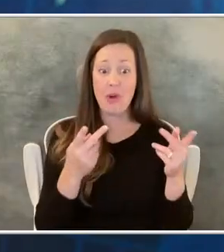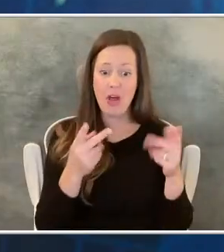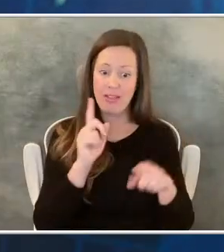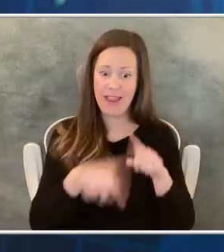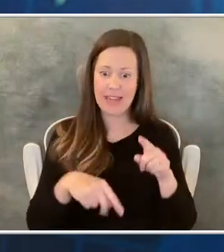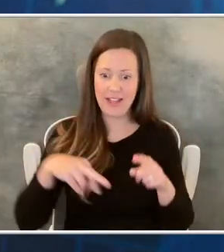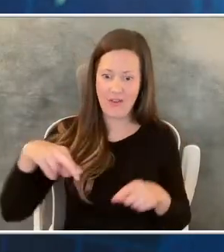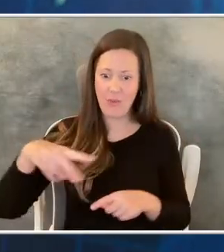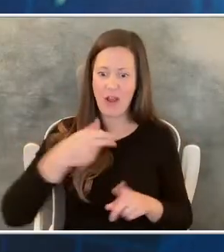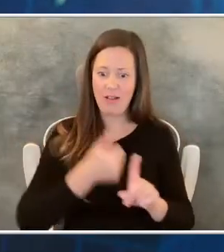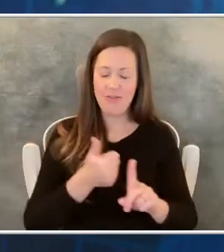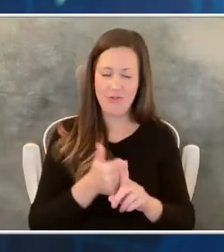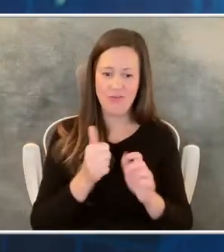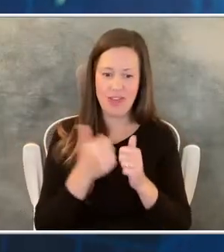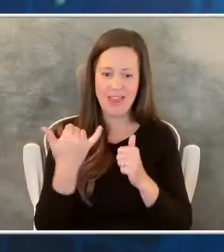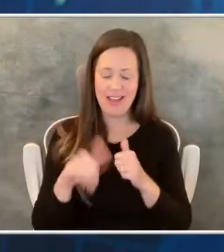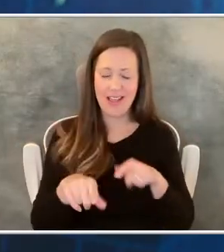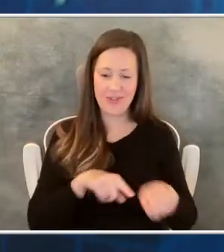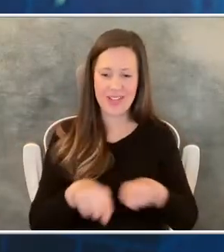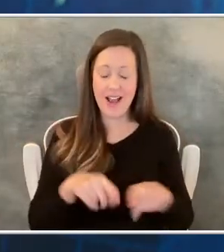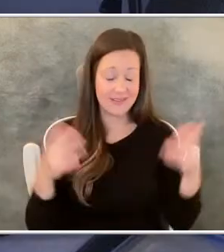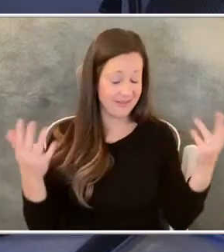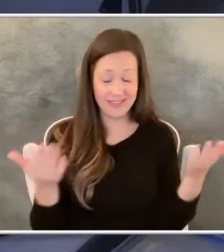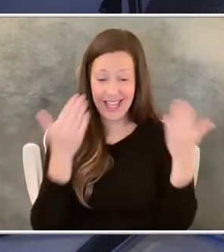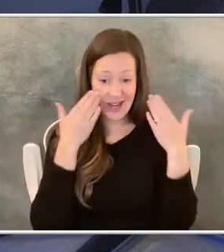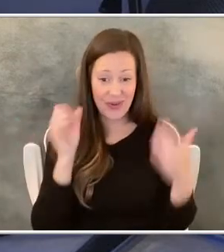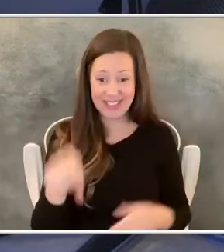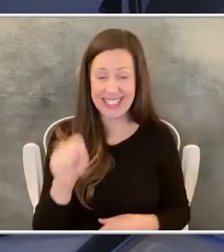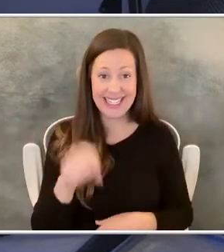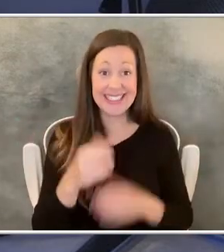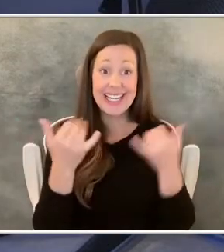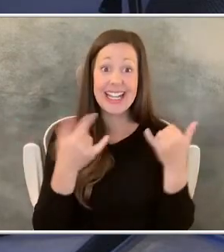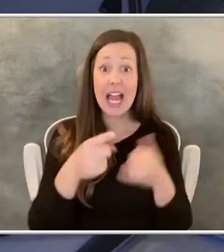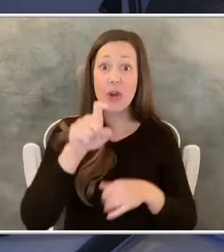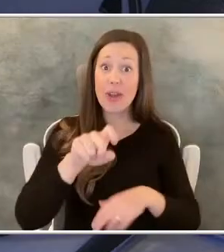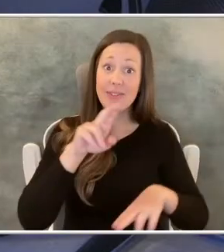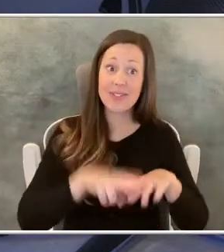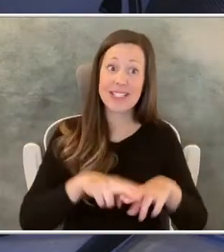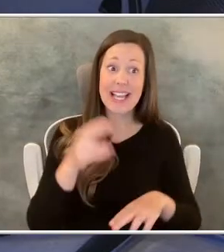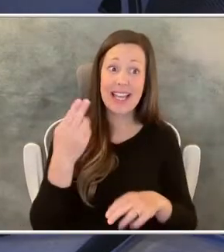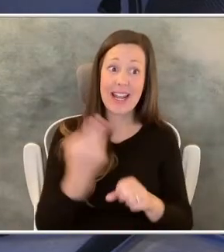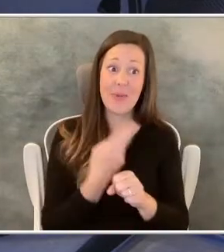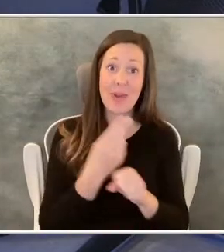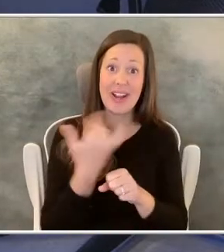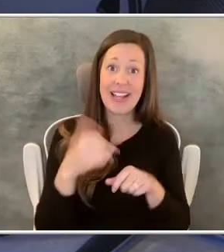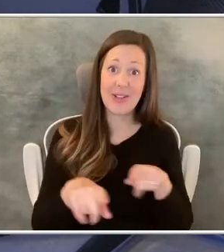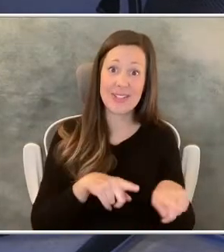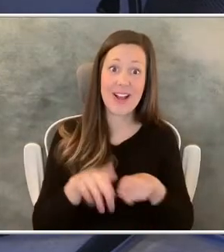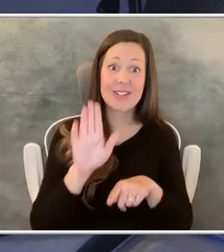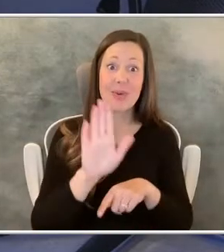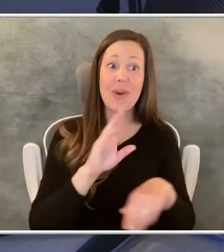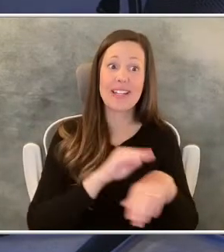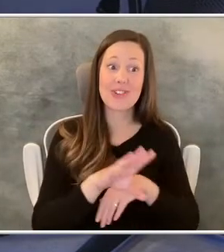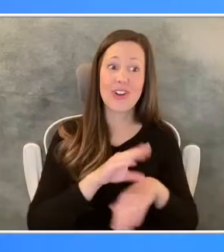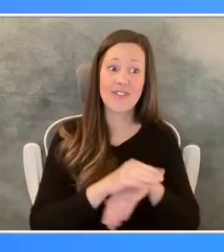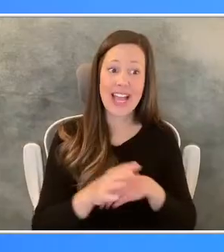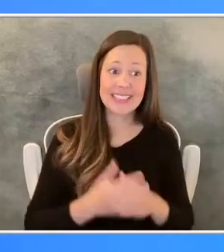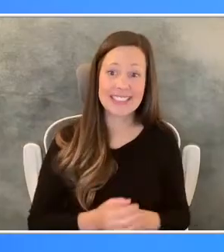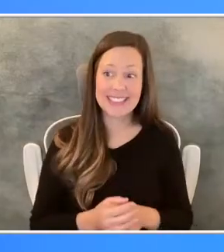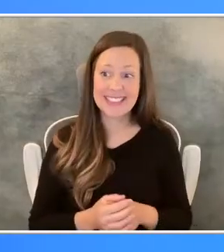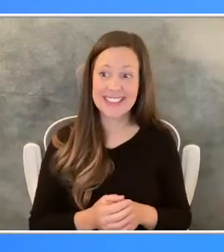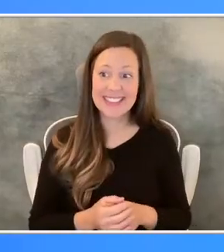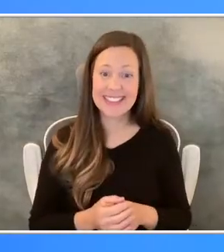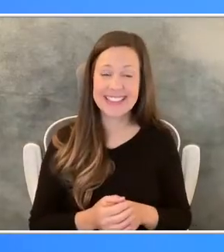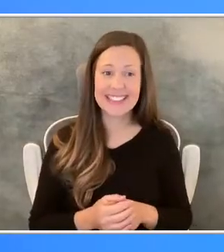now you have to be tethered, and now you have to sit and wear yellow socks. So what is your advice? Yeah, so